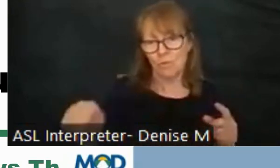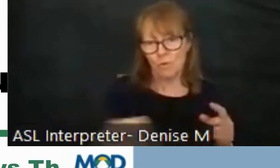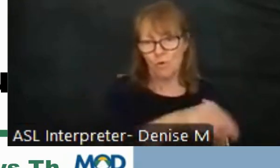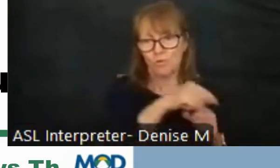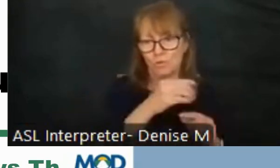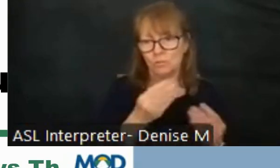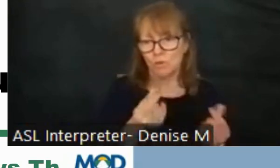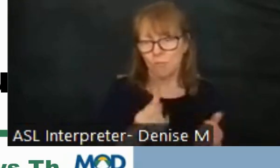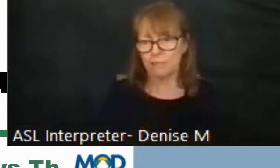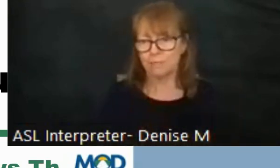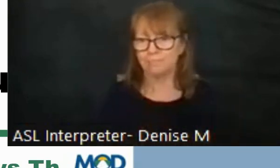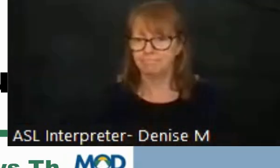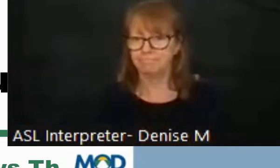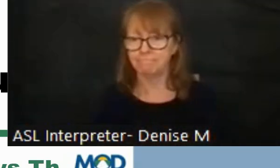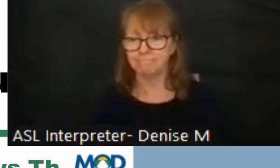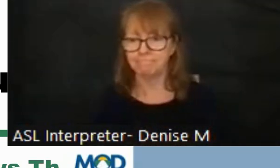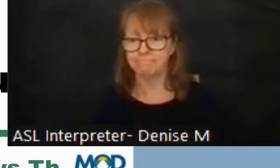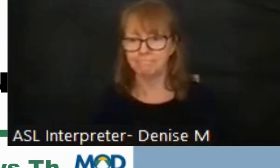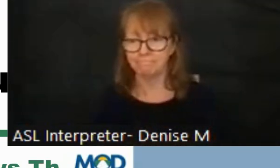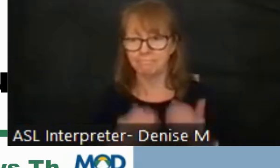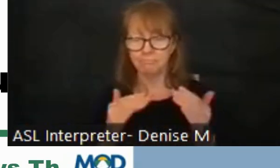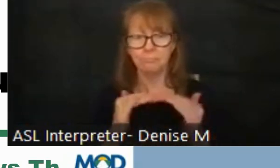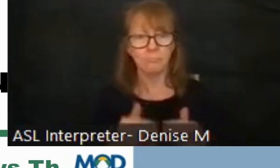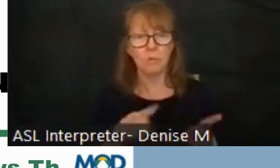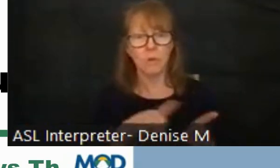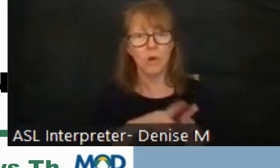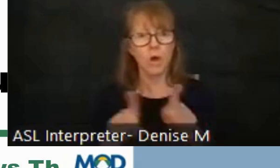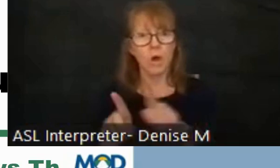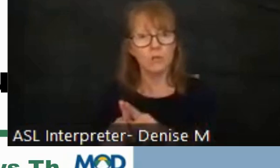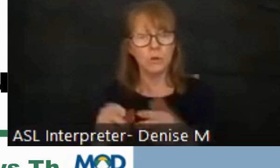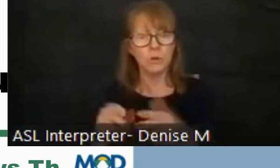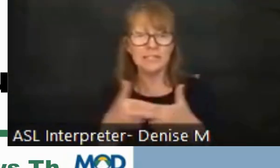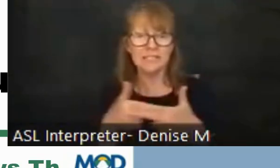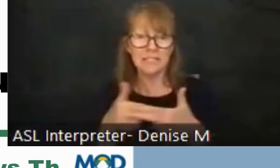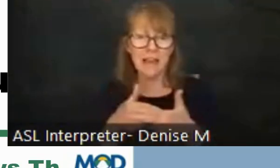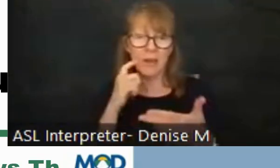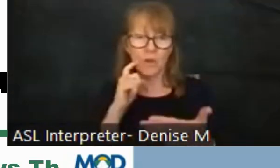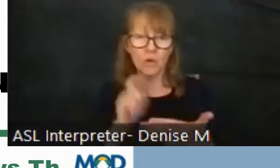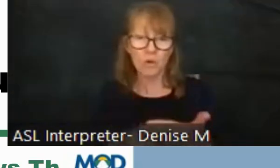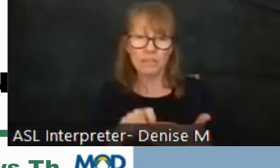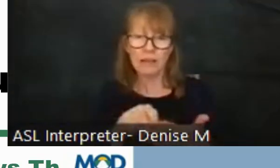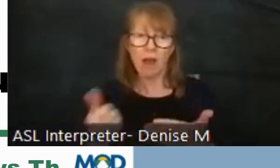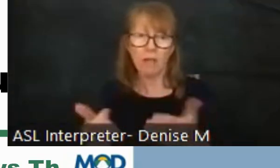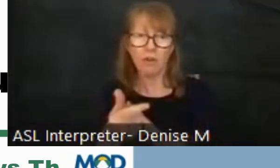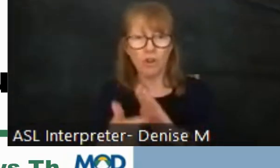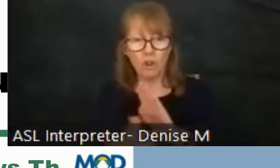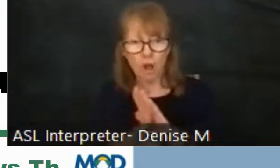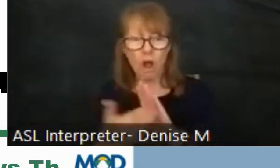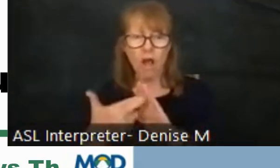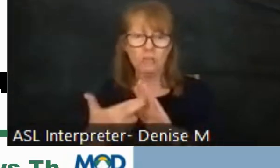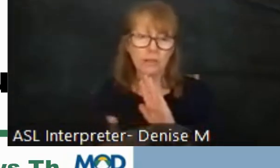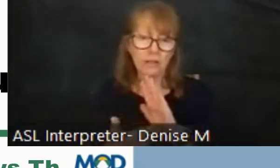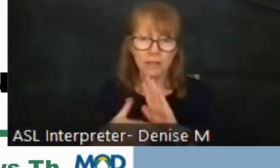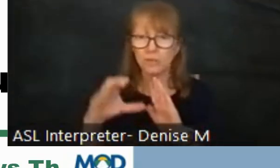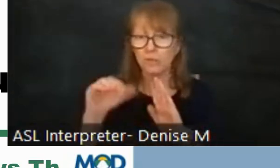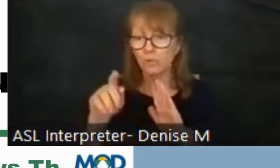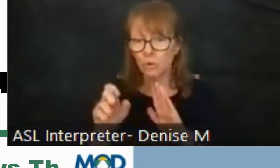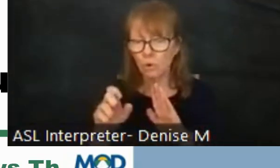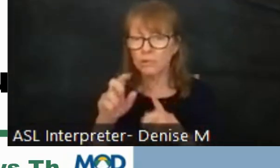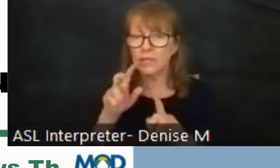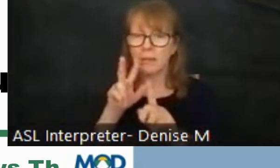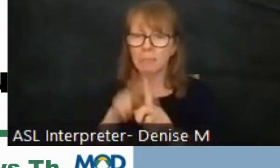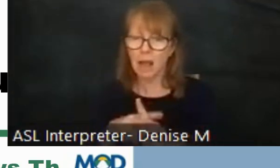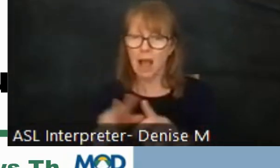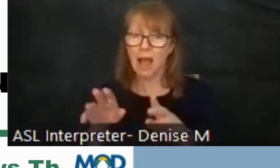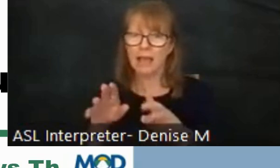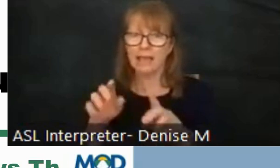And on this slide, we've also noted that there are other laws, regulations, and codes that may apply in certain housing settings, and we are referencing them